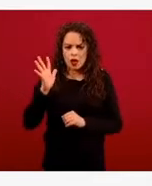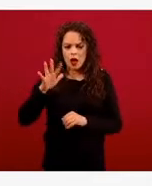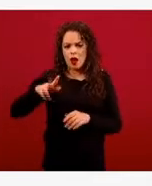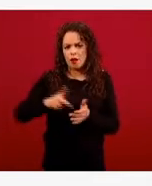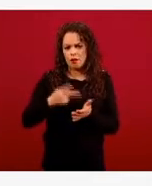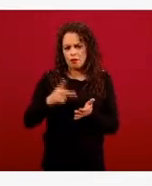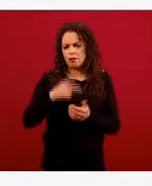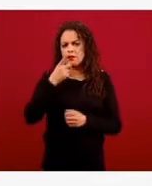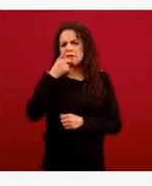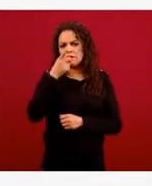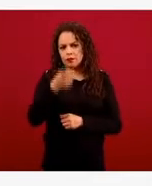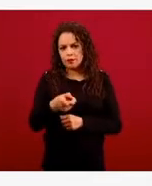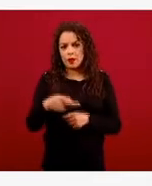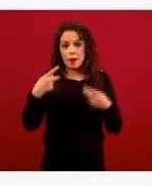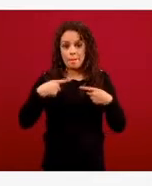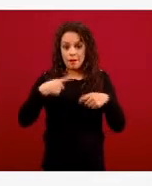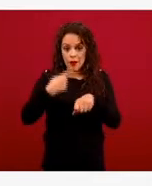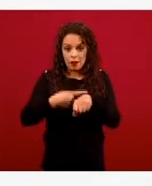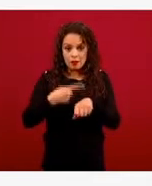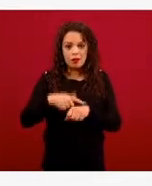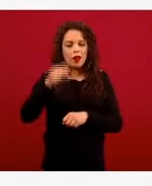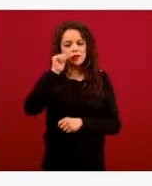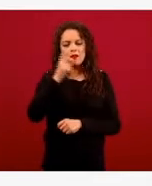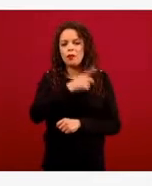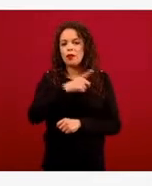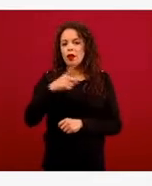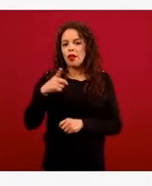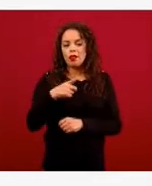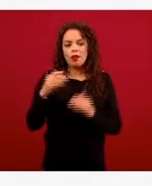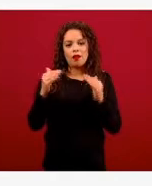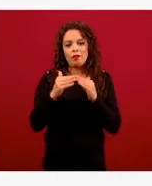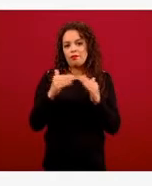sick, then you should just stay at home.